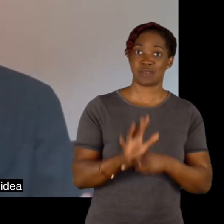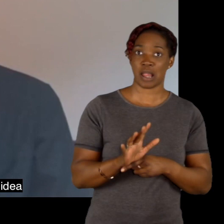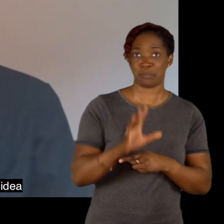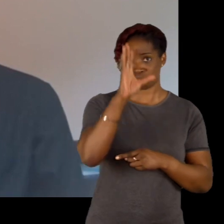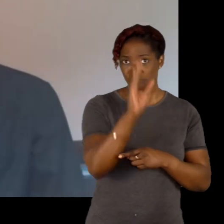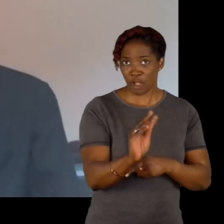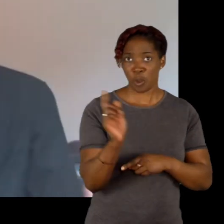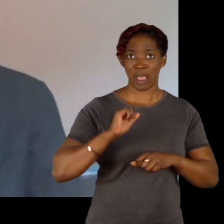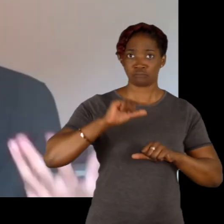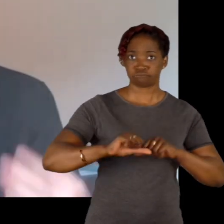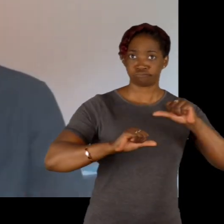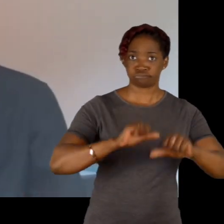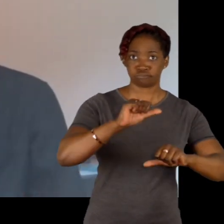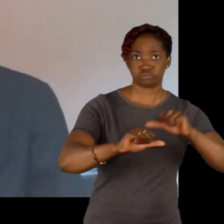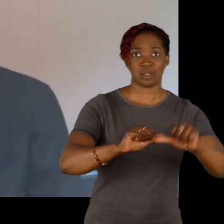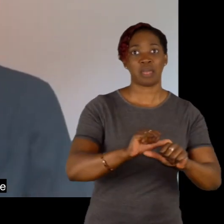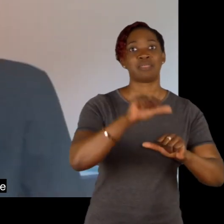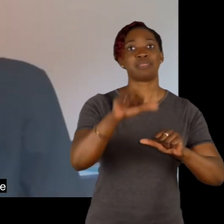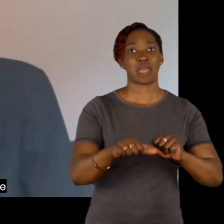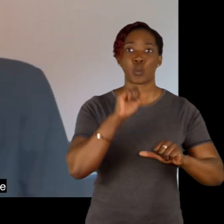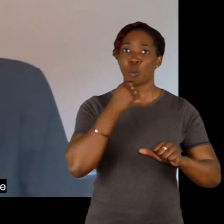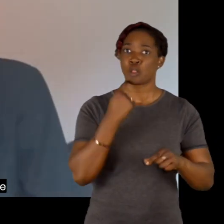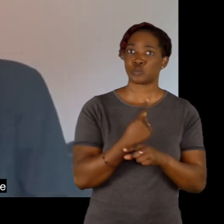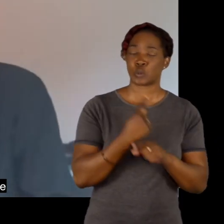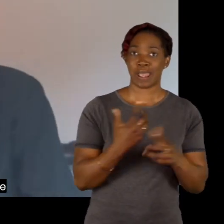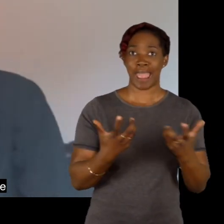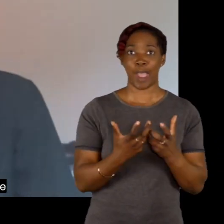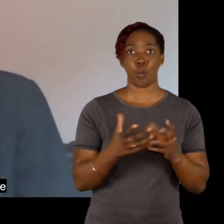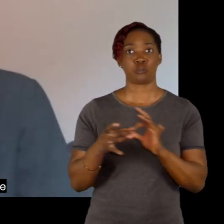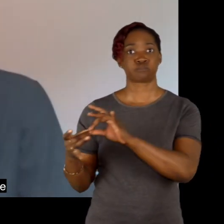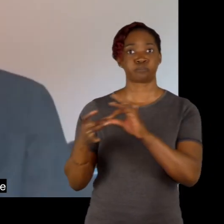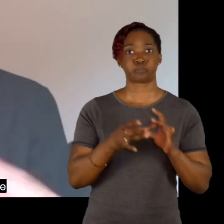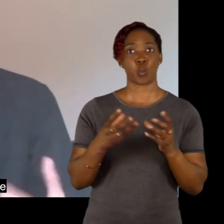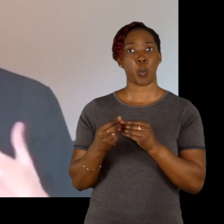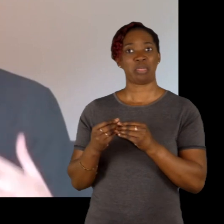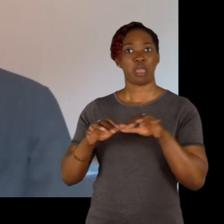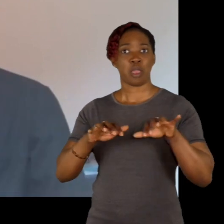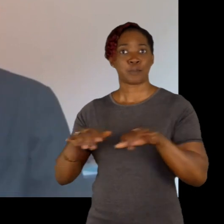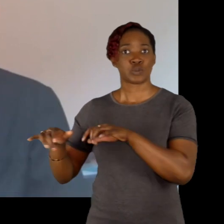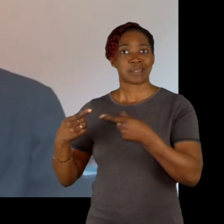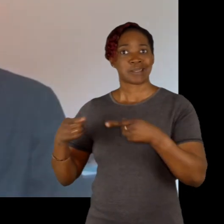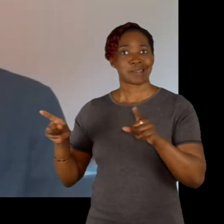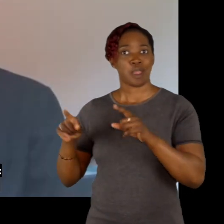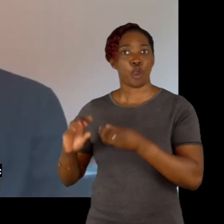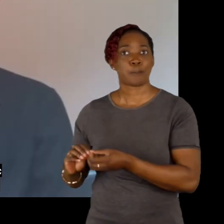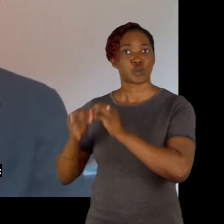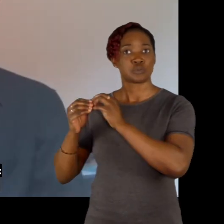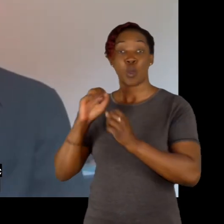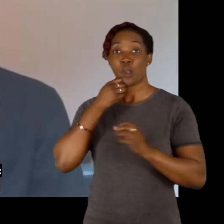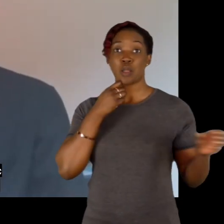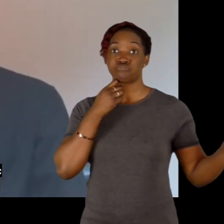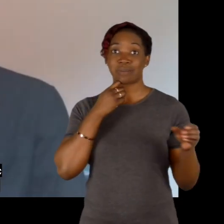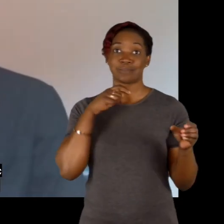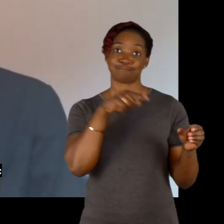bit of an idea of what it is I'm doing, and also talk a little bit about how do you collaborate with a composer? And I'll bring